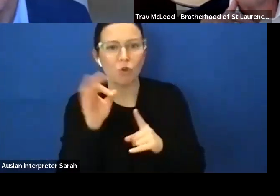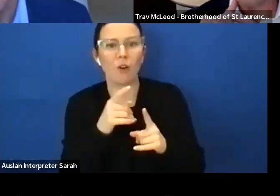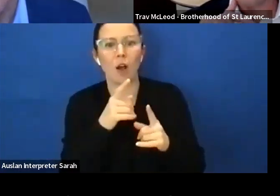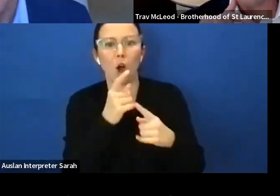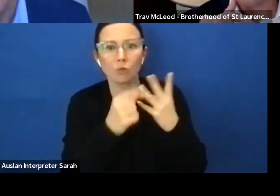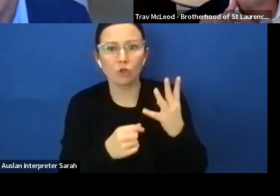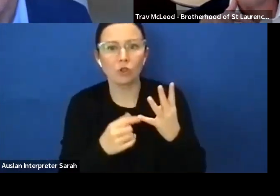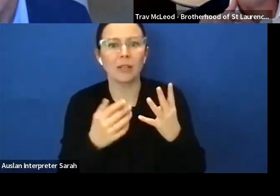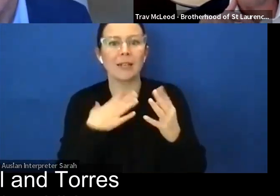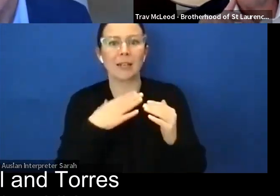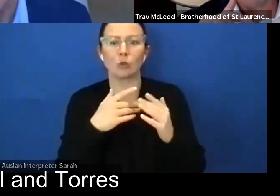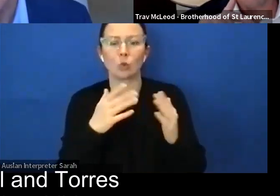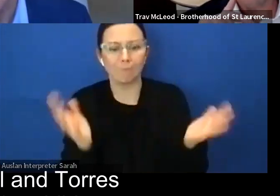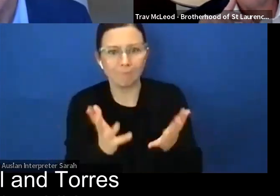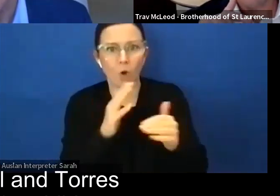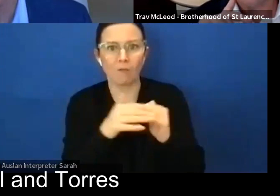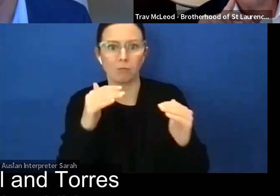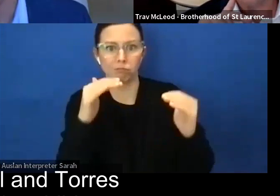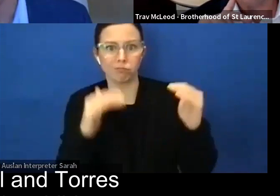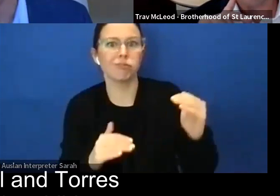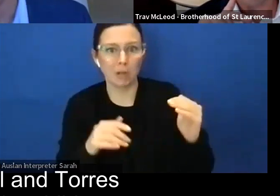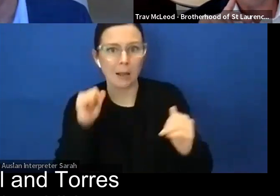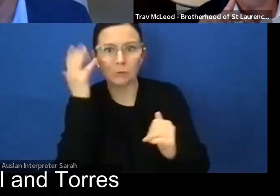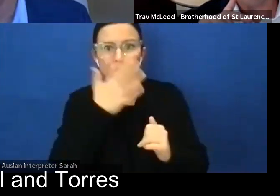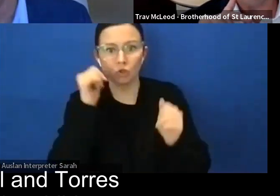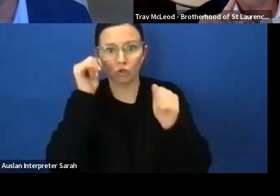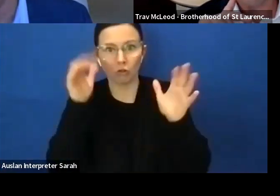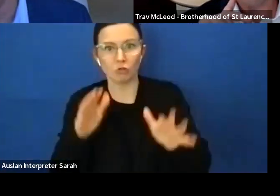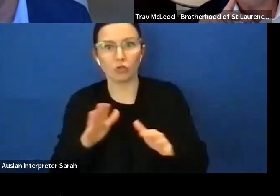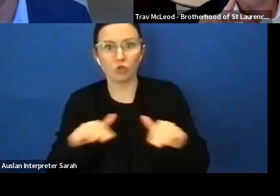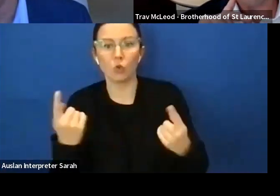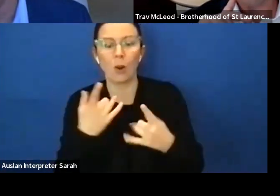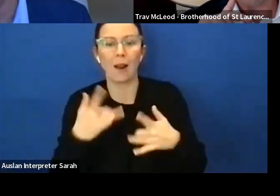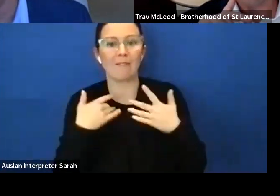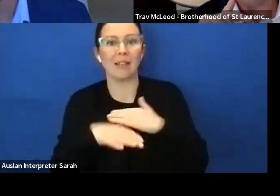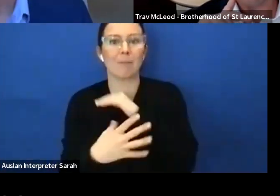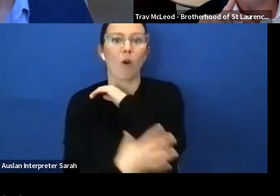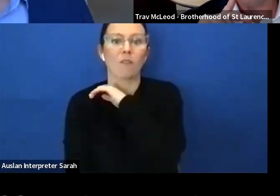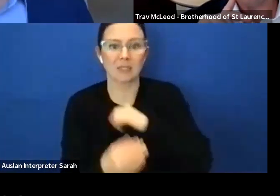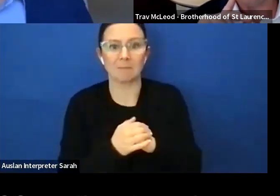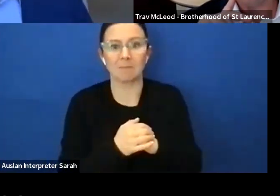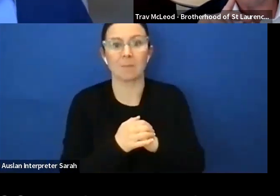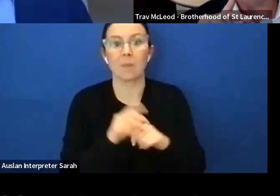the proportion of Aboriginal and Torres Strait Islander children living in poverty.